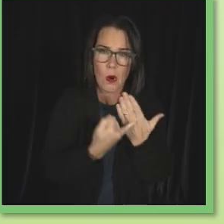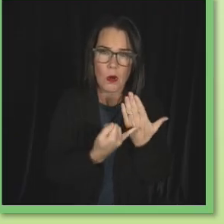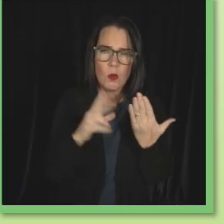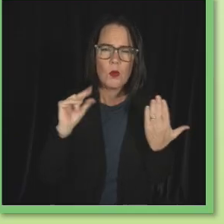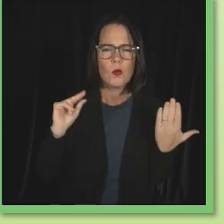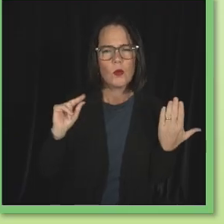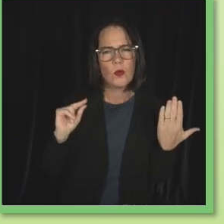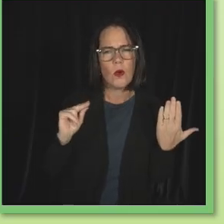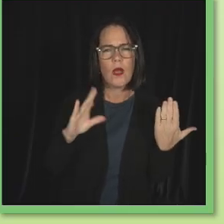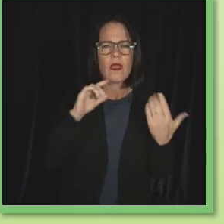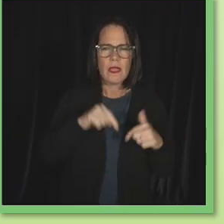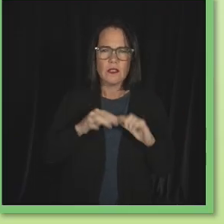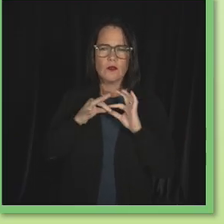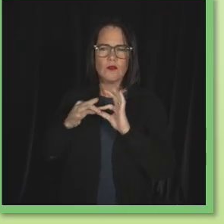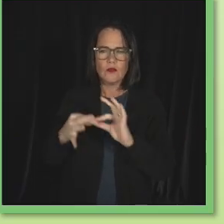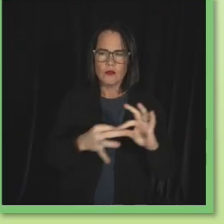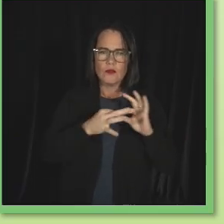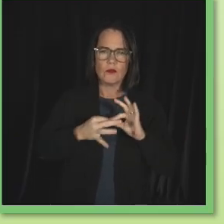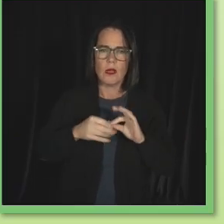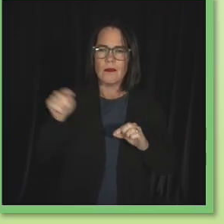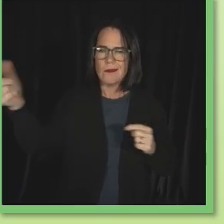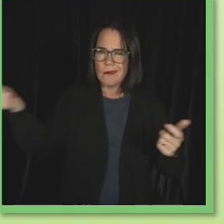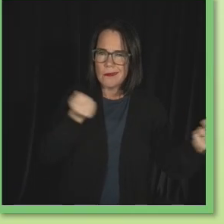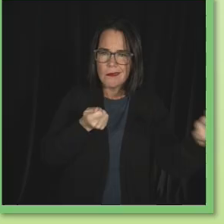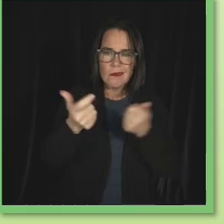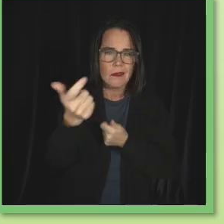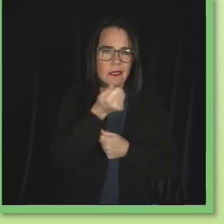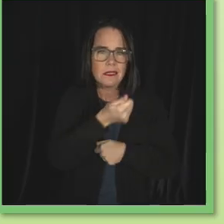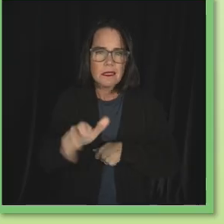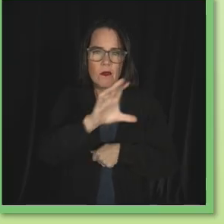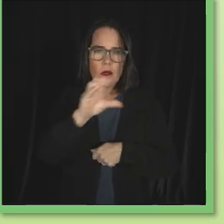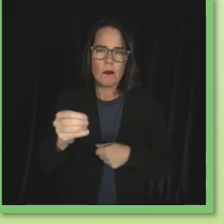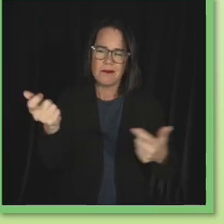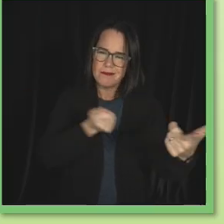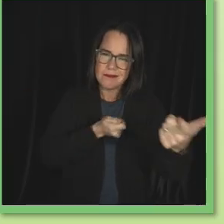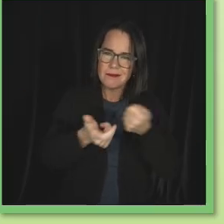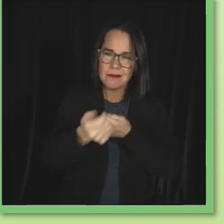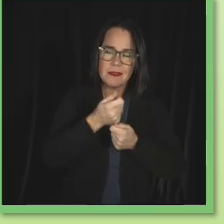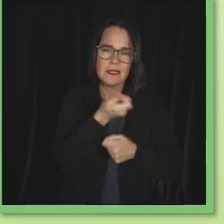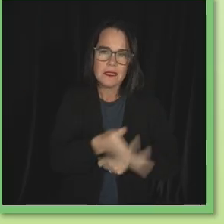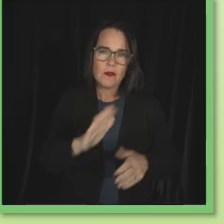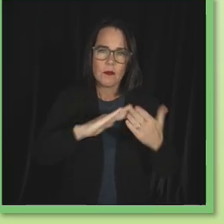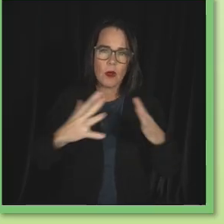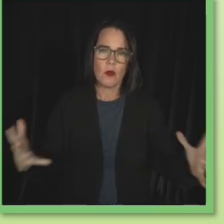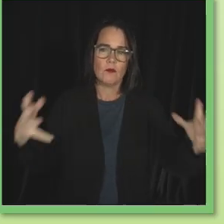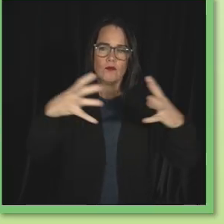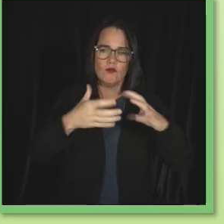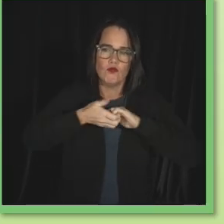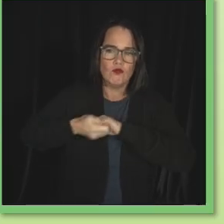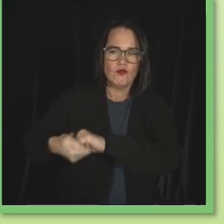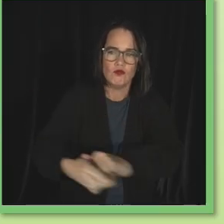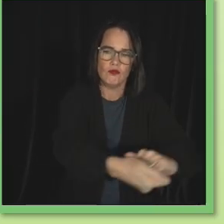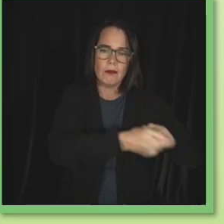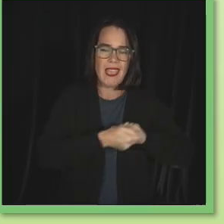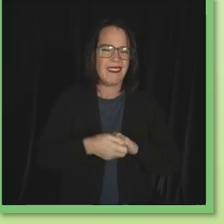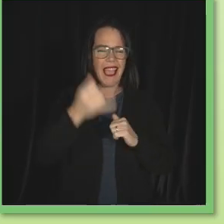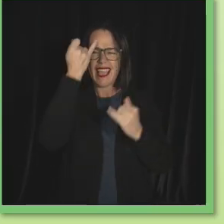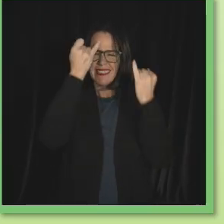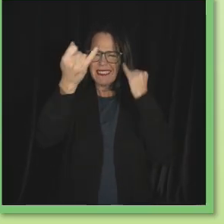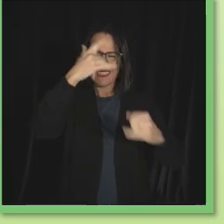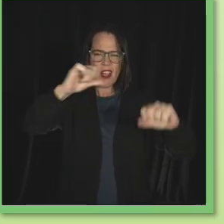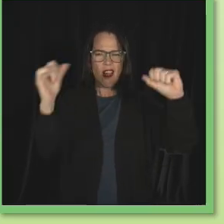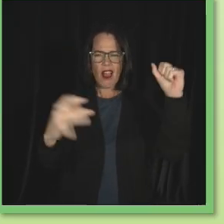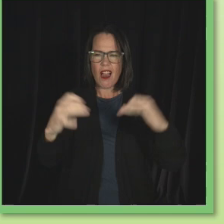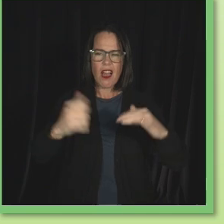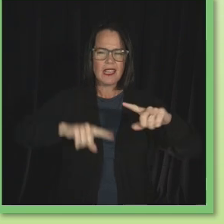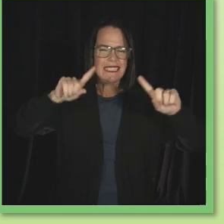effort, a collaboration between multiple companies and communities, and also the convergence of many ideas and experiments